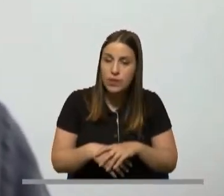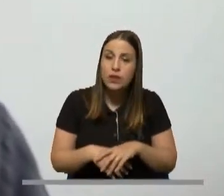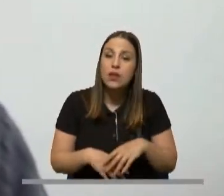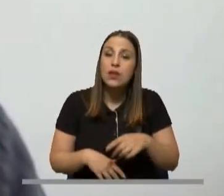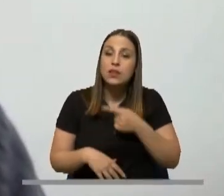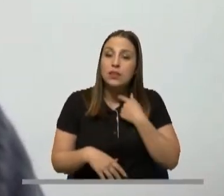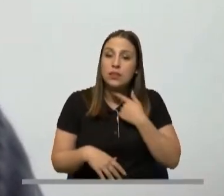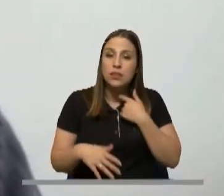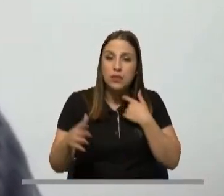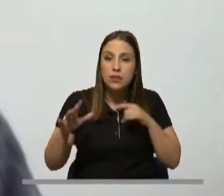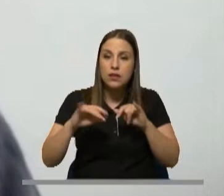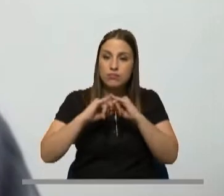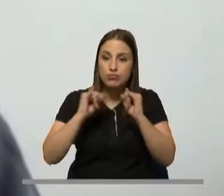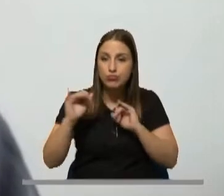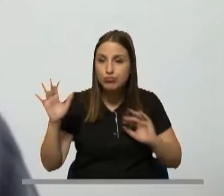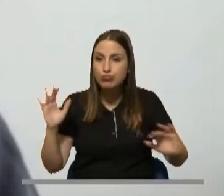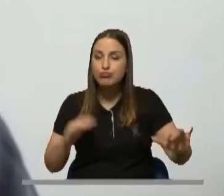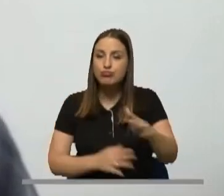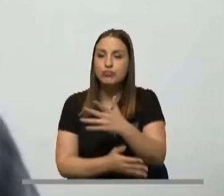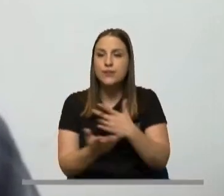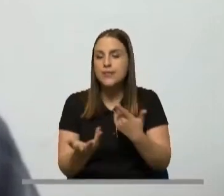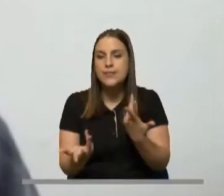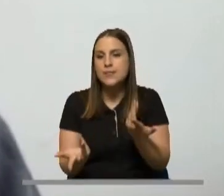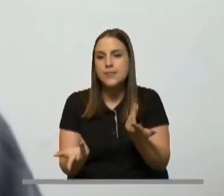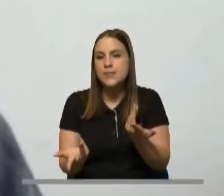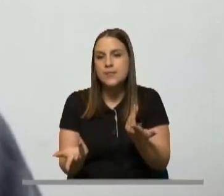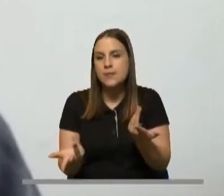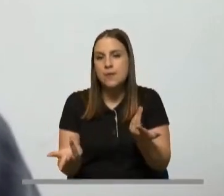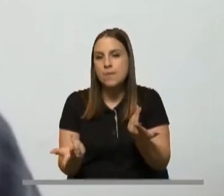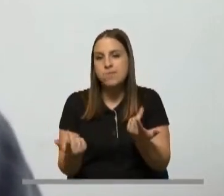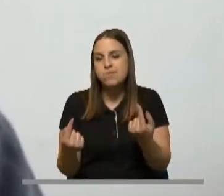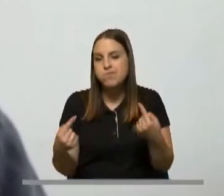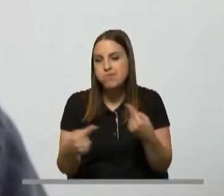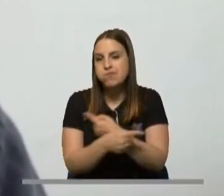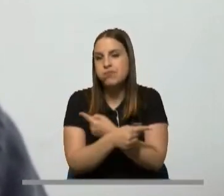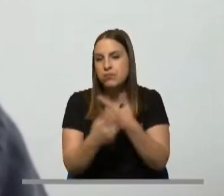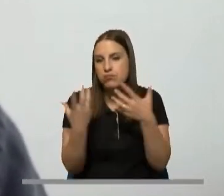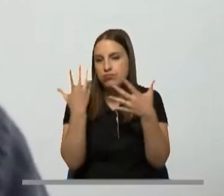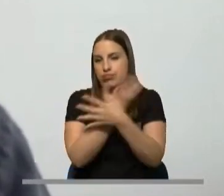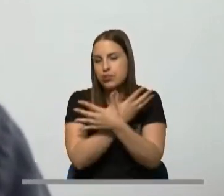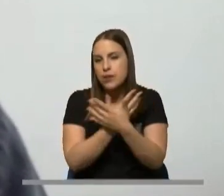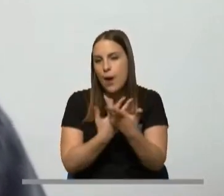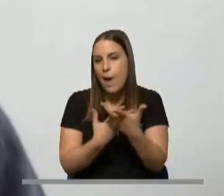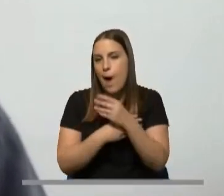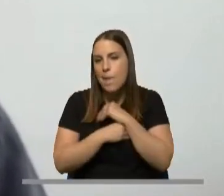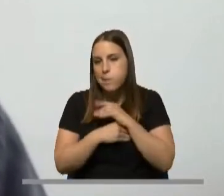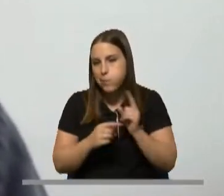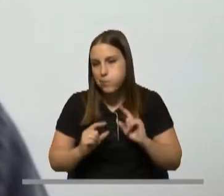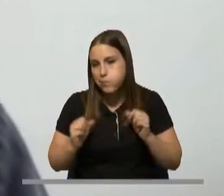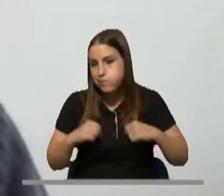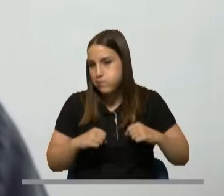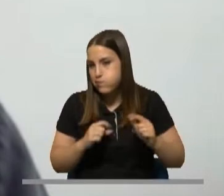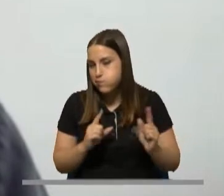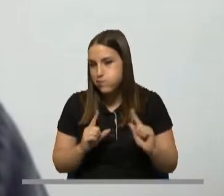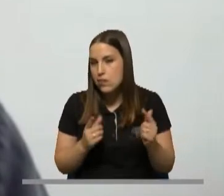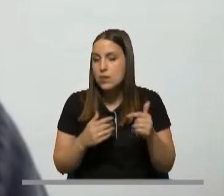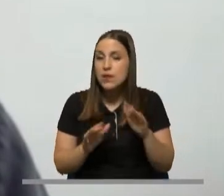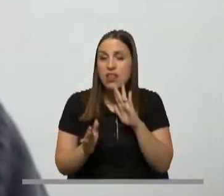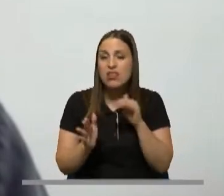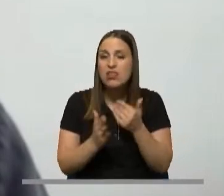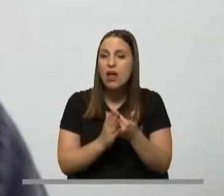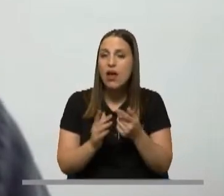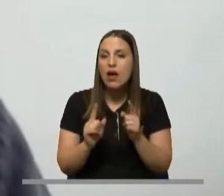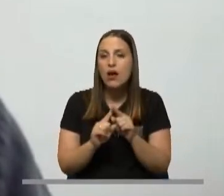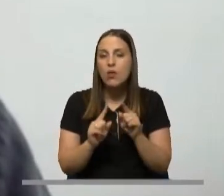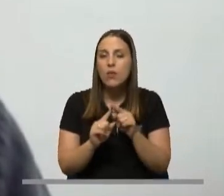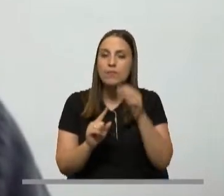Digital rationality does not tolerate the variety and ambiguity of social phenomena, but reduces them to a